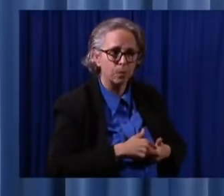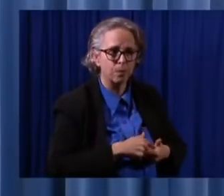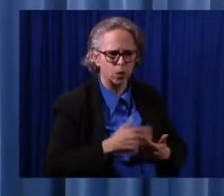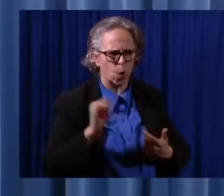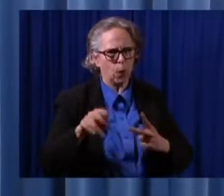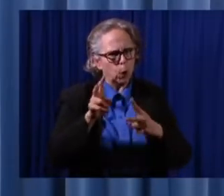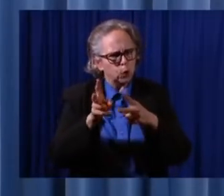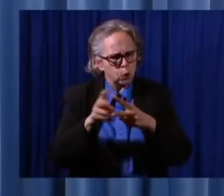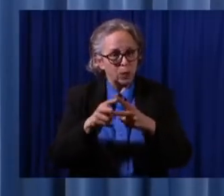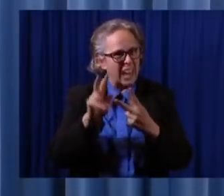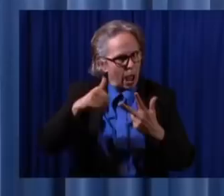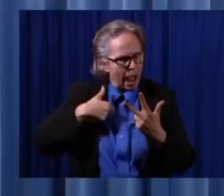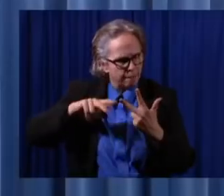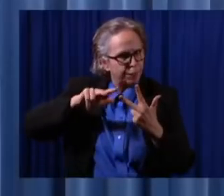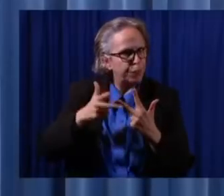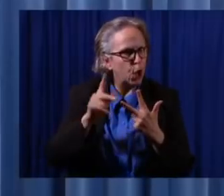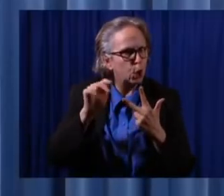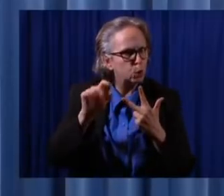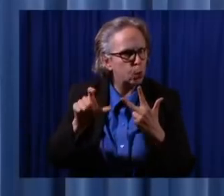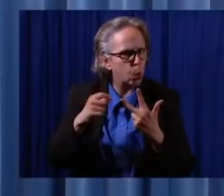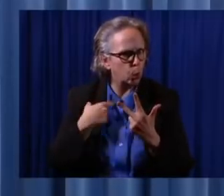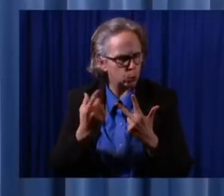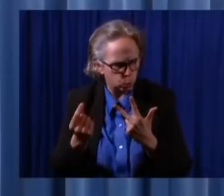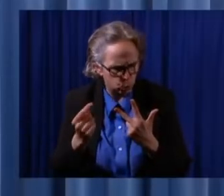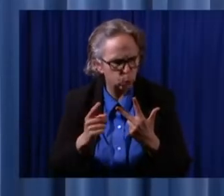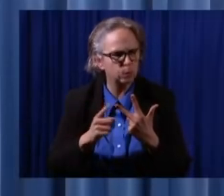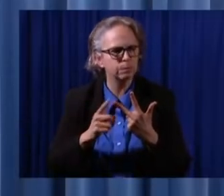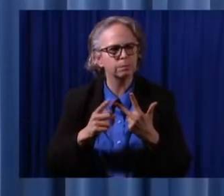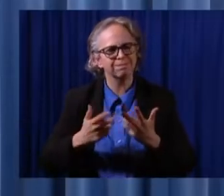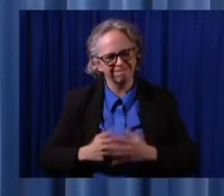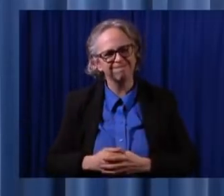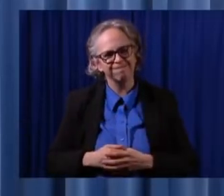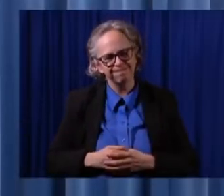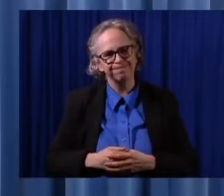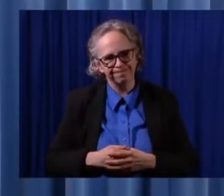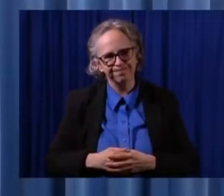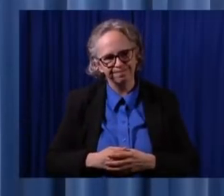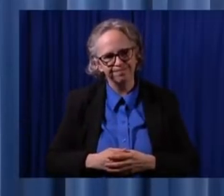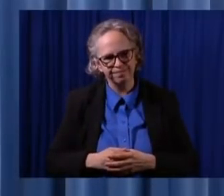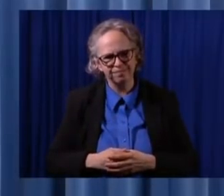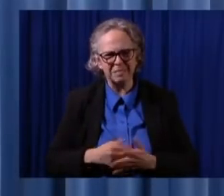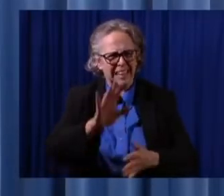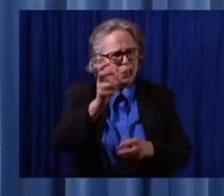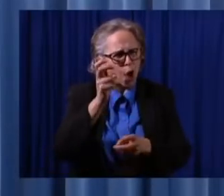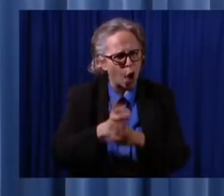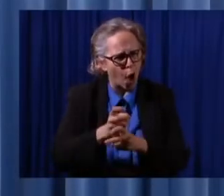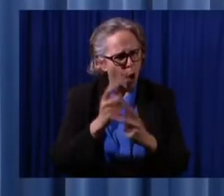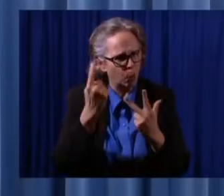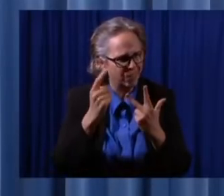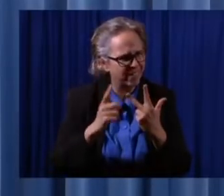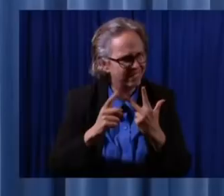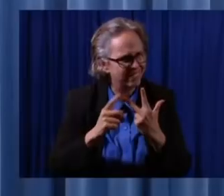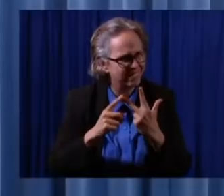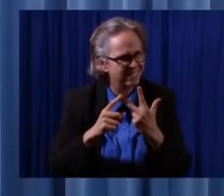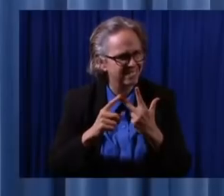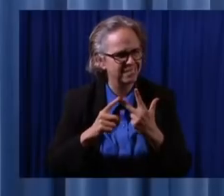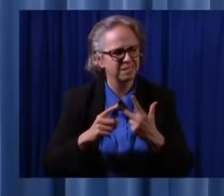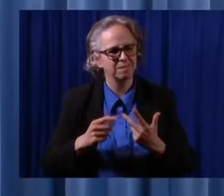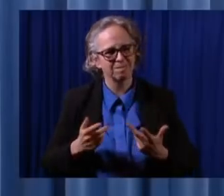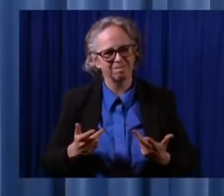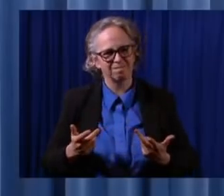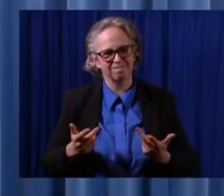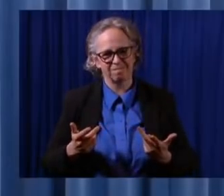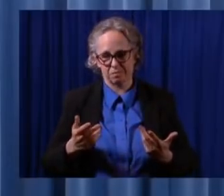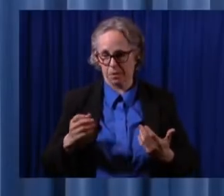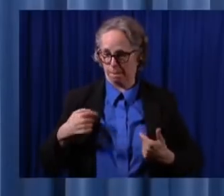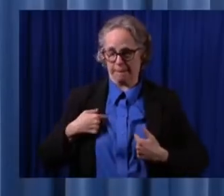be the much more cumbersome tool and the much more tougher tool, which is, as governor